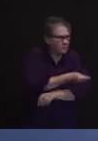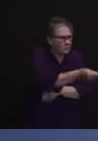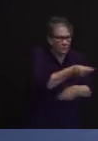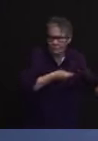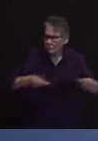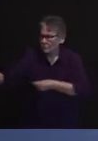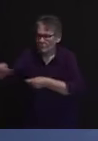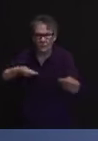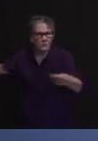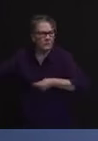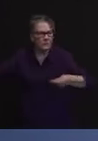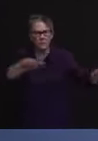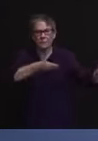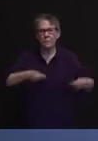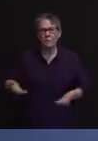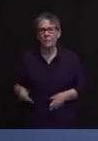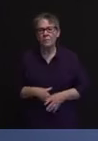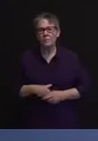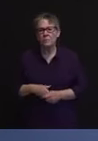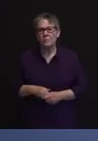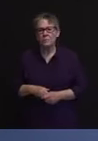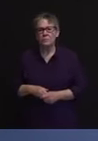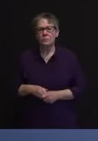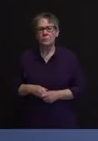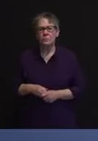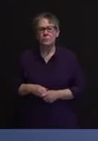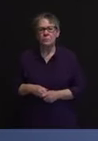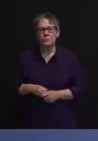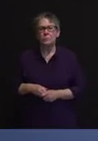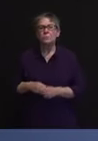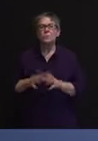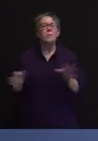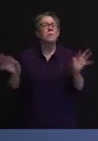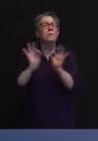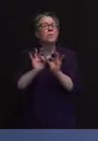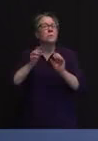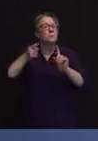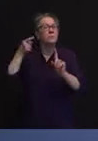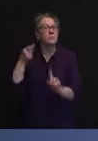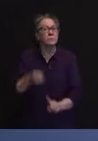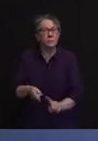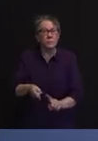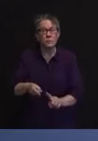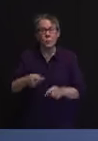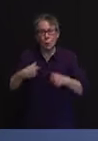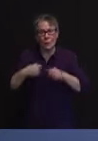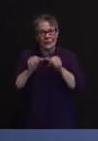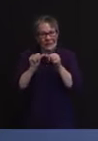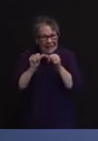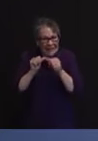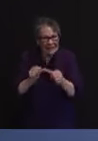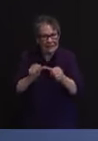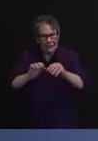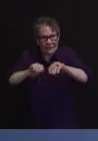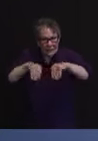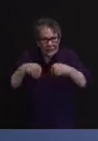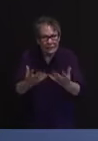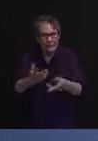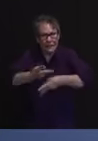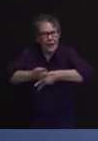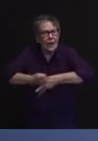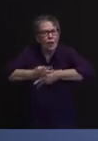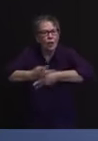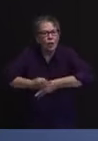to continue flattening the curve through social distancing. Social distancing, as you've